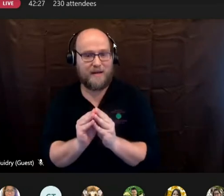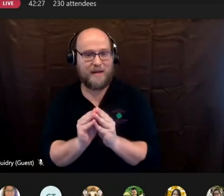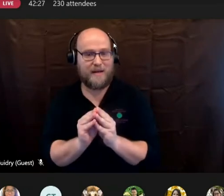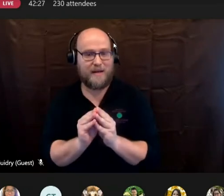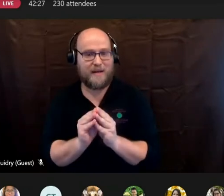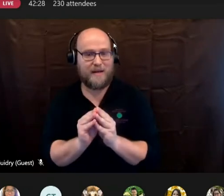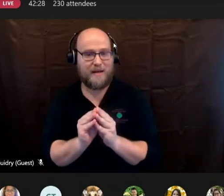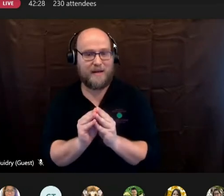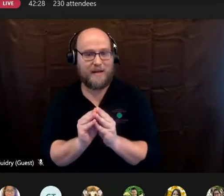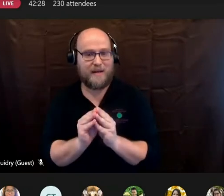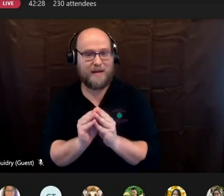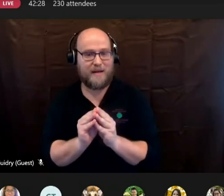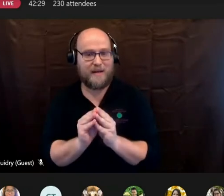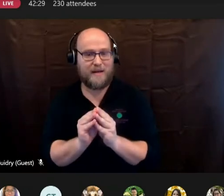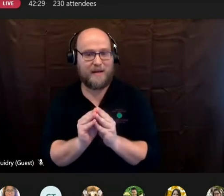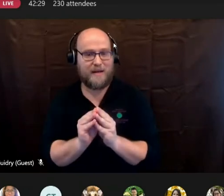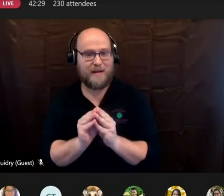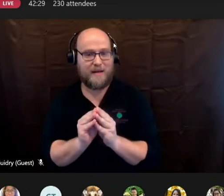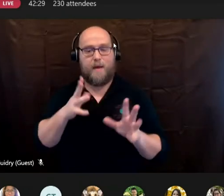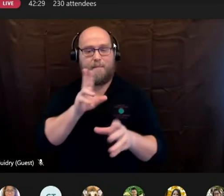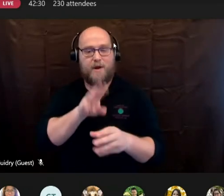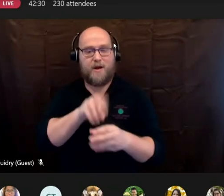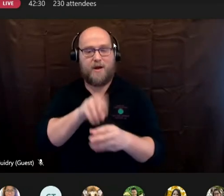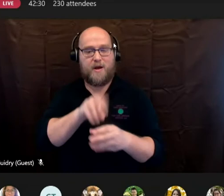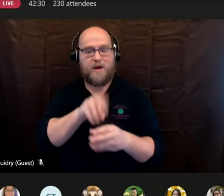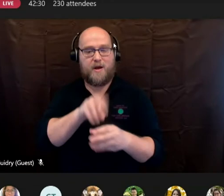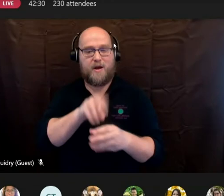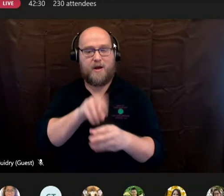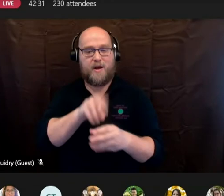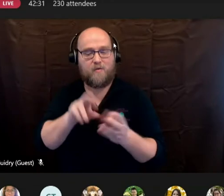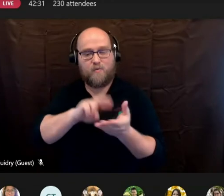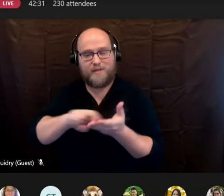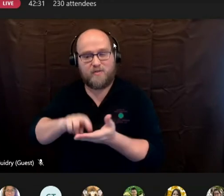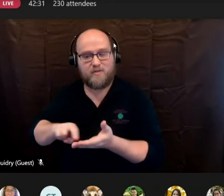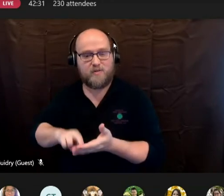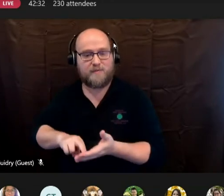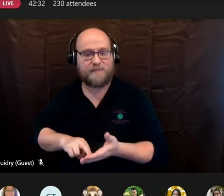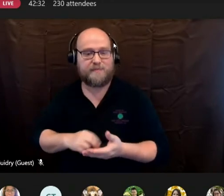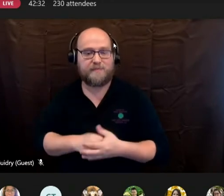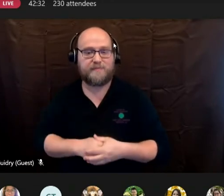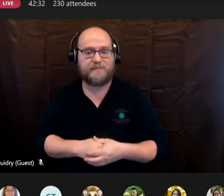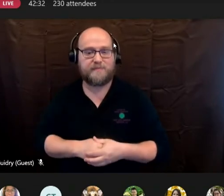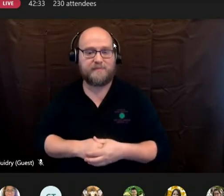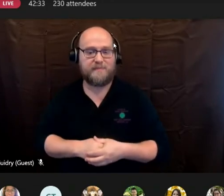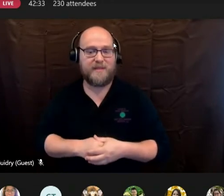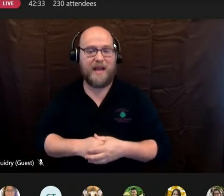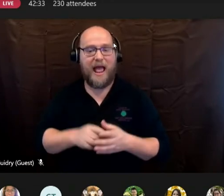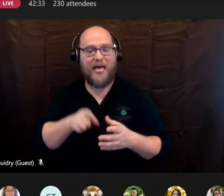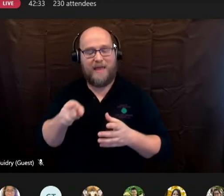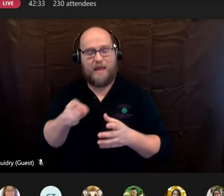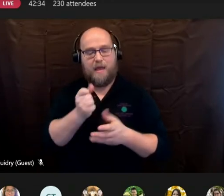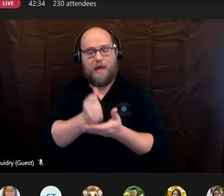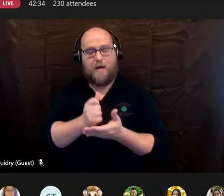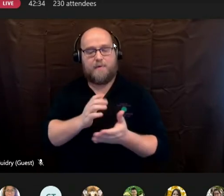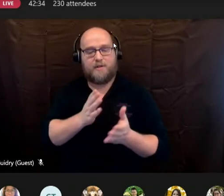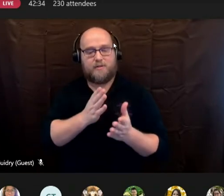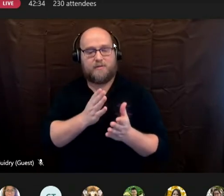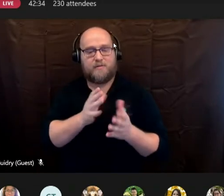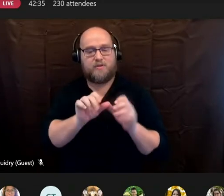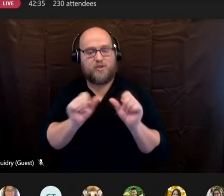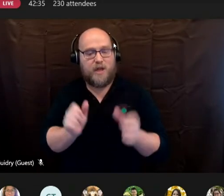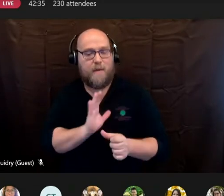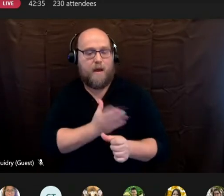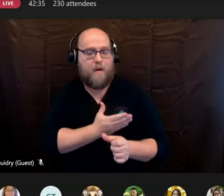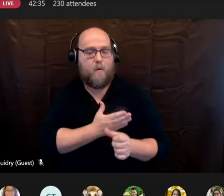Action Research, and more have helped shape our recovery plan. Also a part of our district's recovery plan, we have